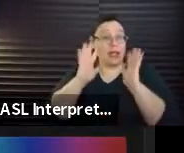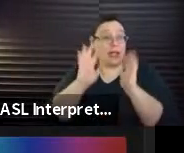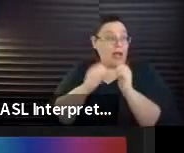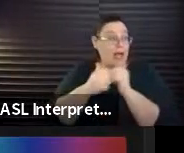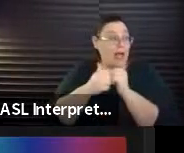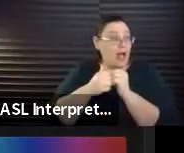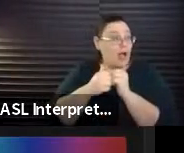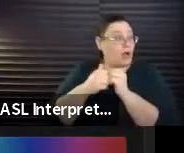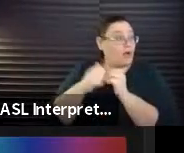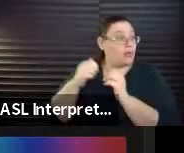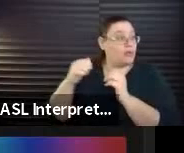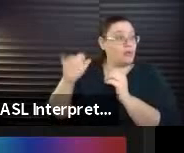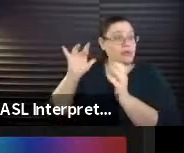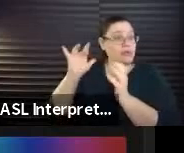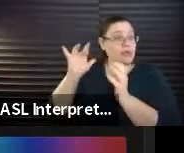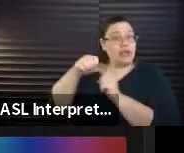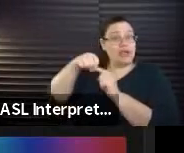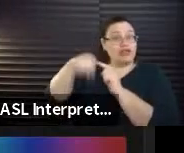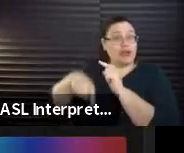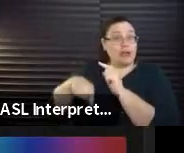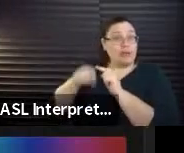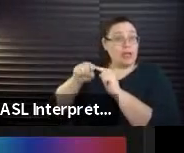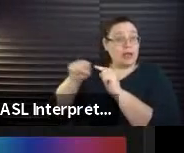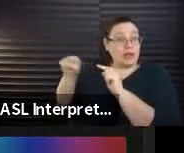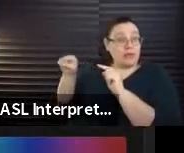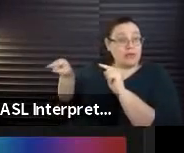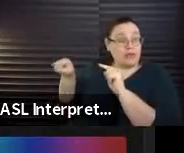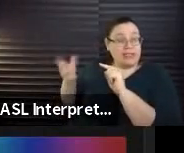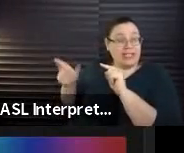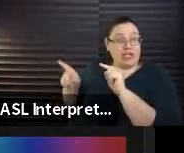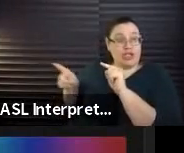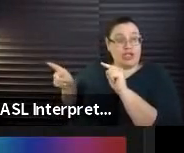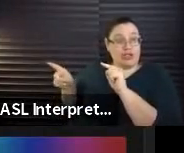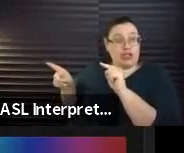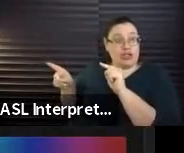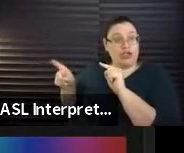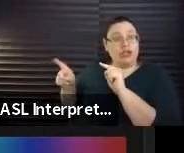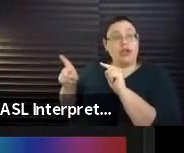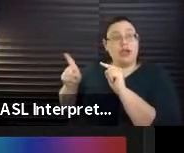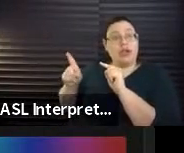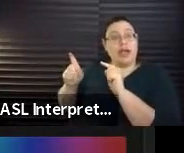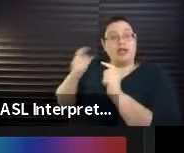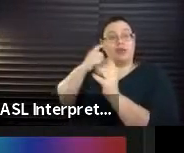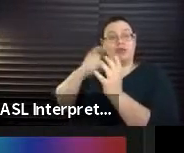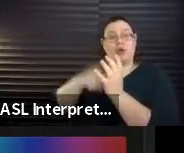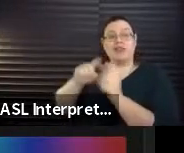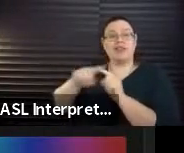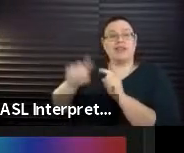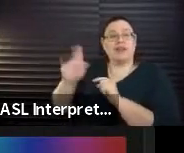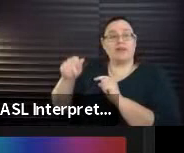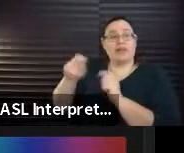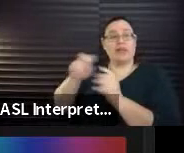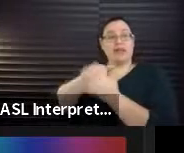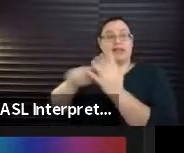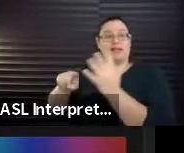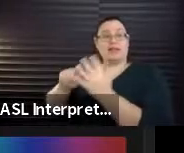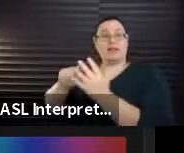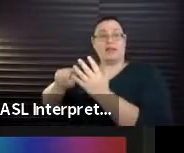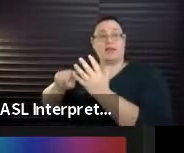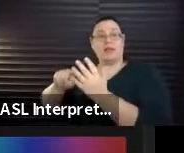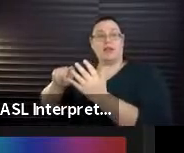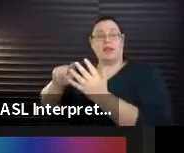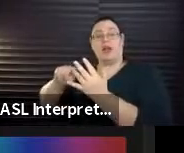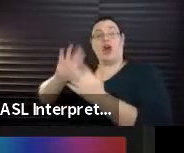down here, and you can go and there's these little panes. So here would be all videos or seeing your